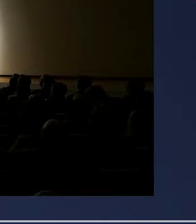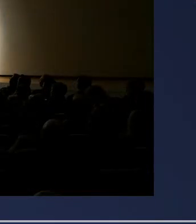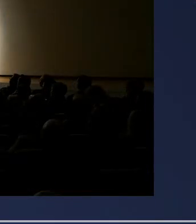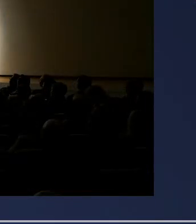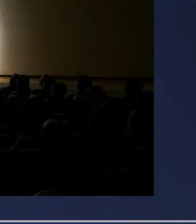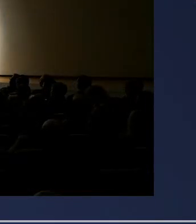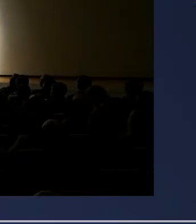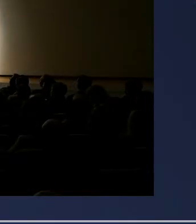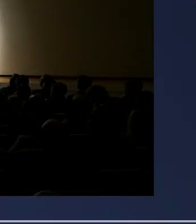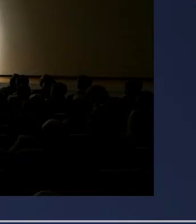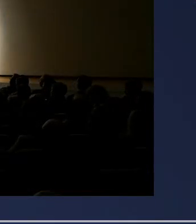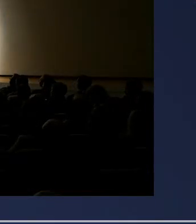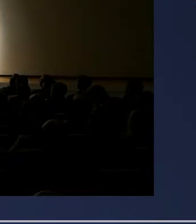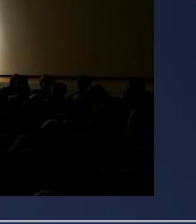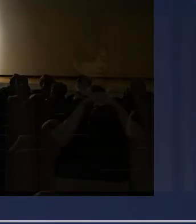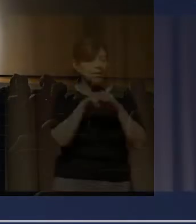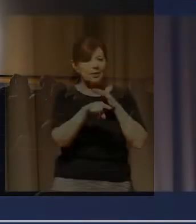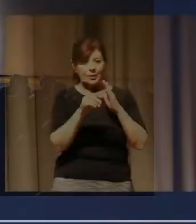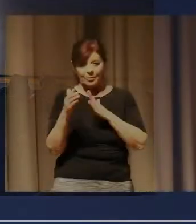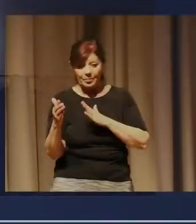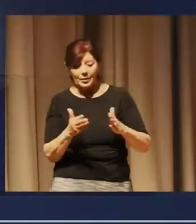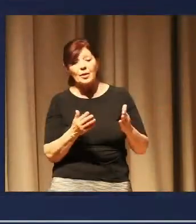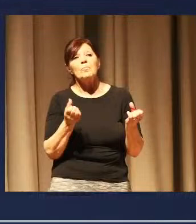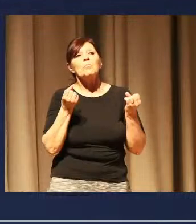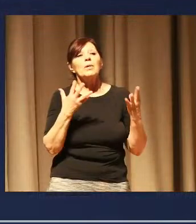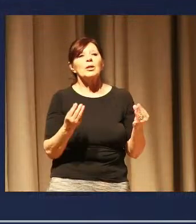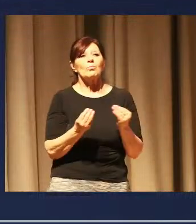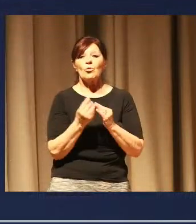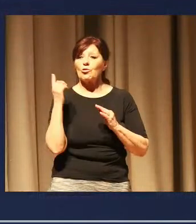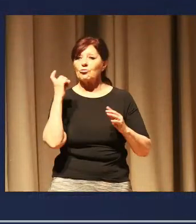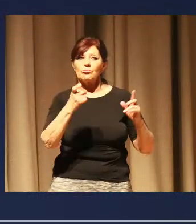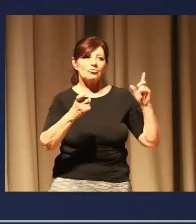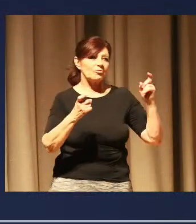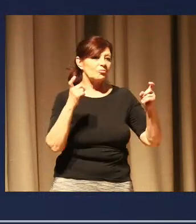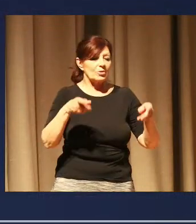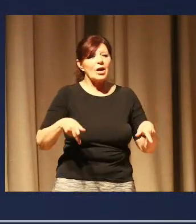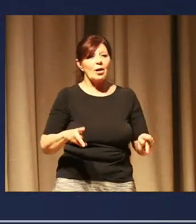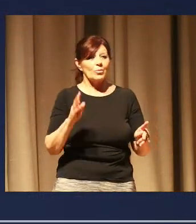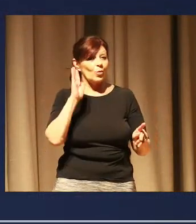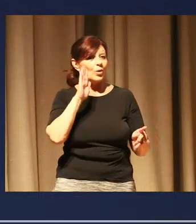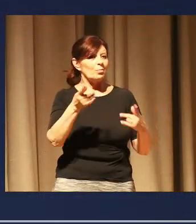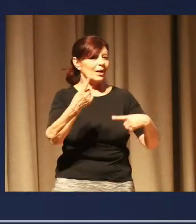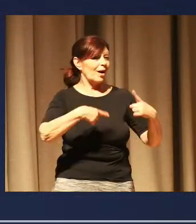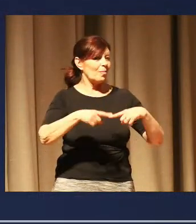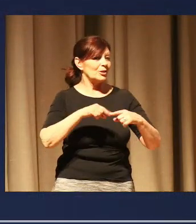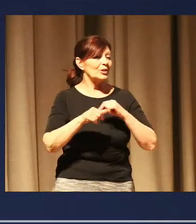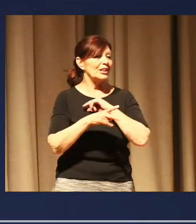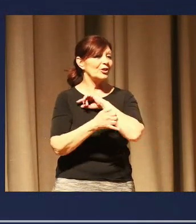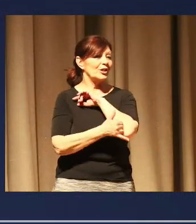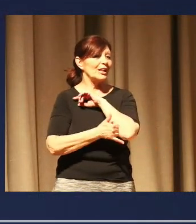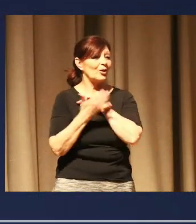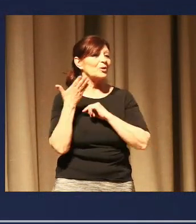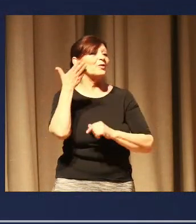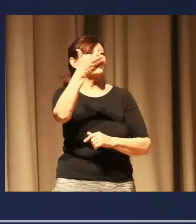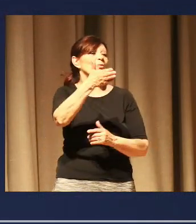Because of the work that went into enacting this plan, many more grants and opportunities will be coming to Erie County in future